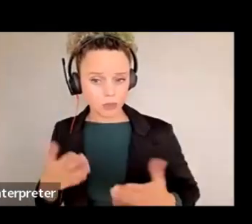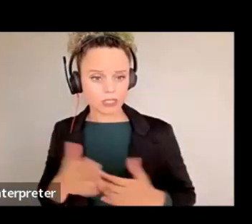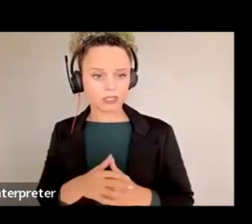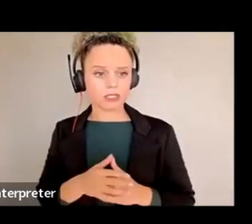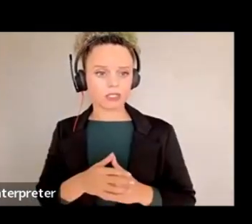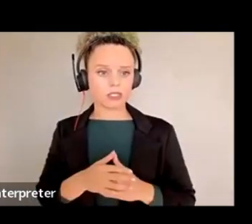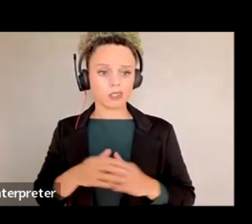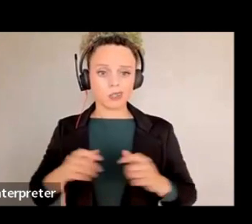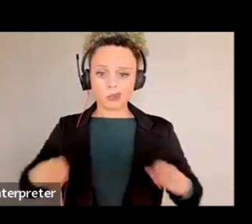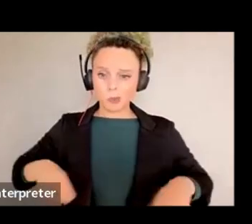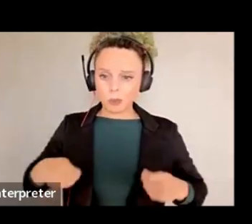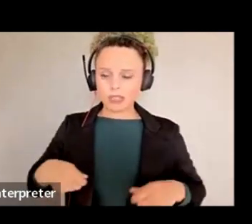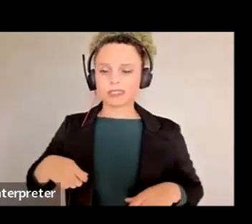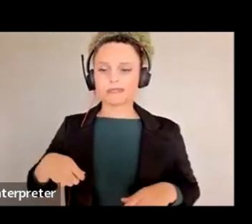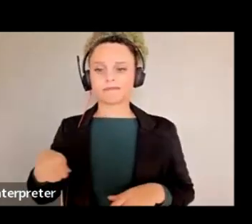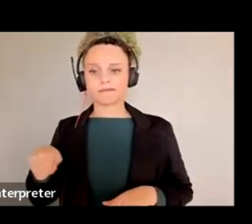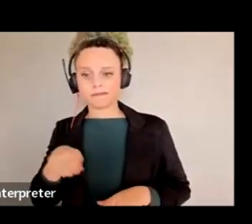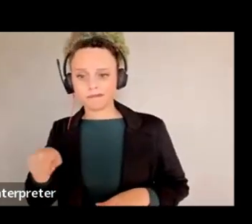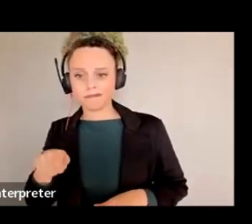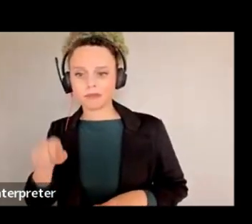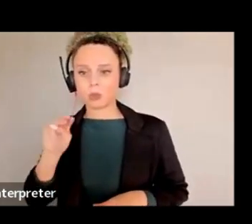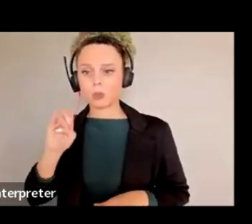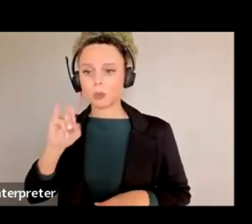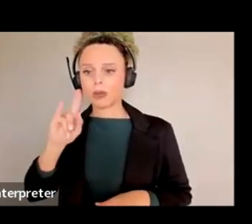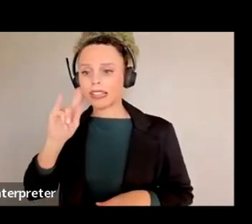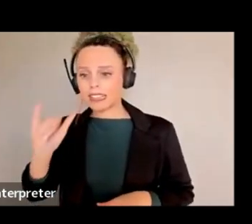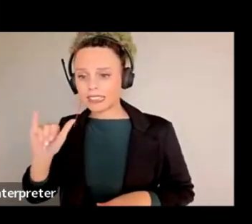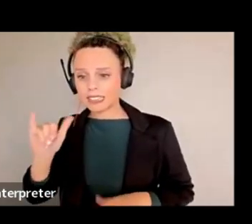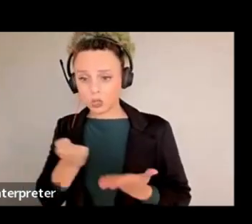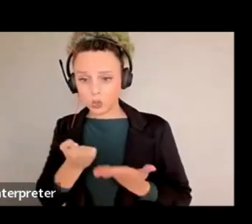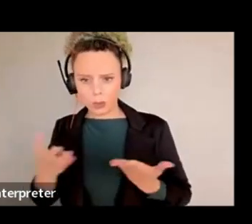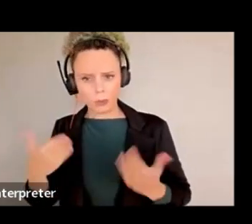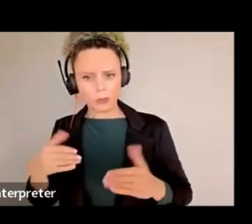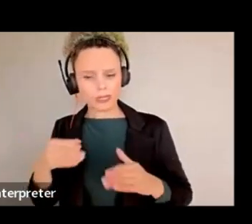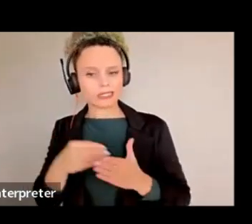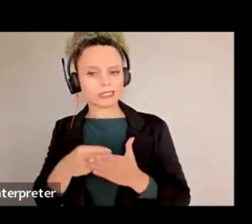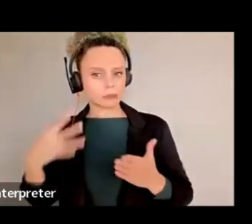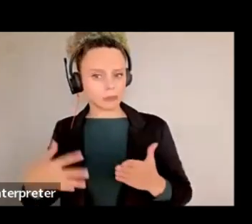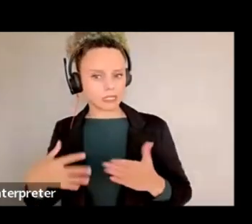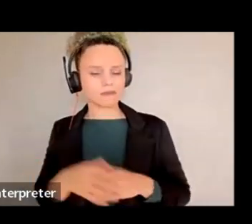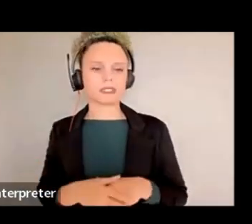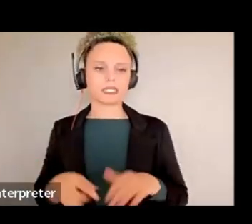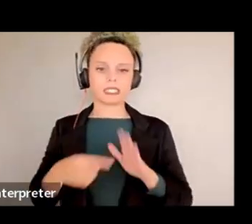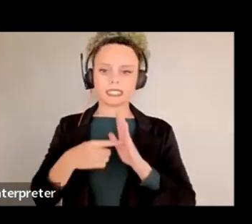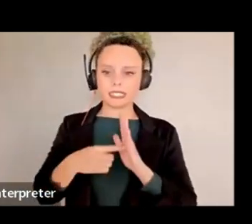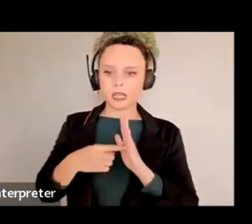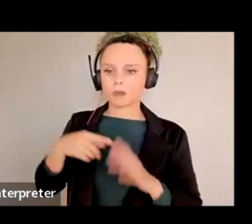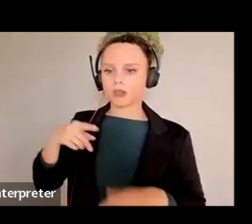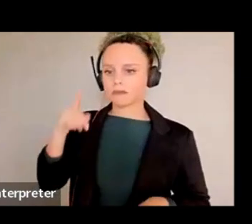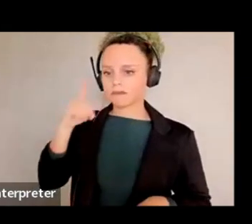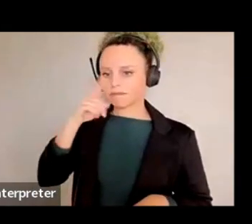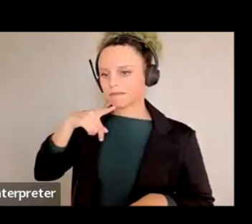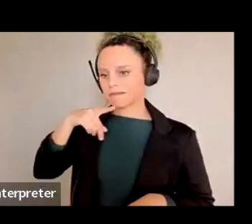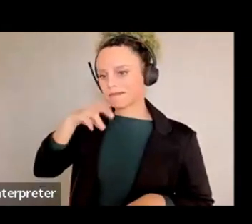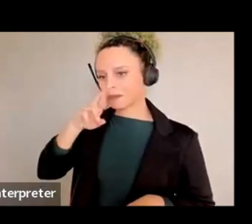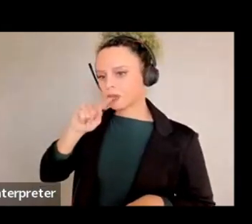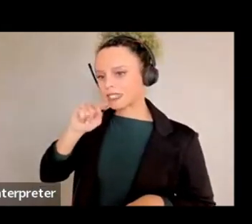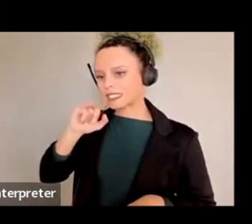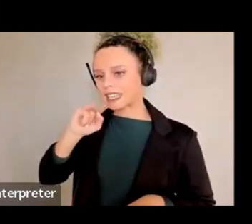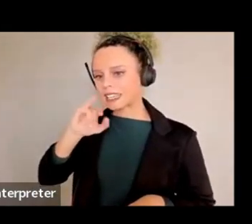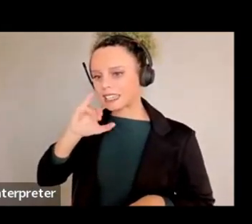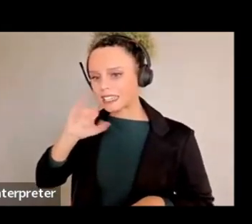Another disability-related factor I've experienced with clients is that mobility equipment is costly and it's often